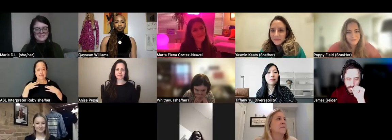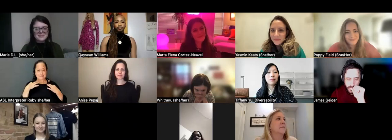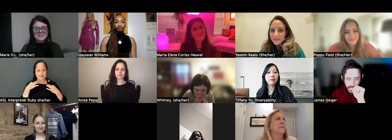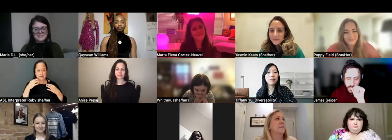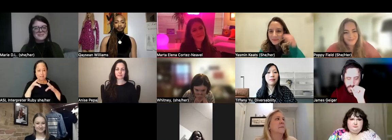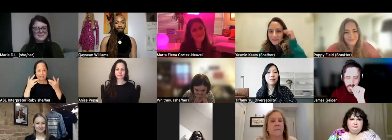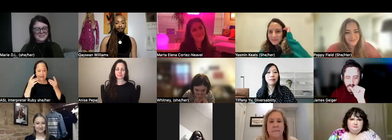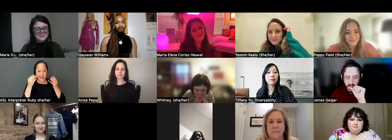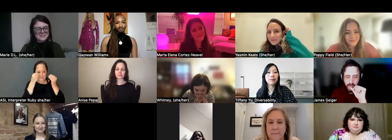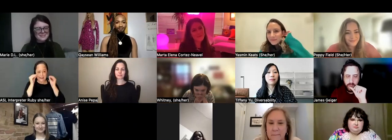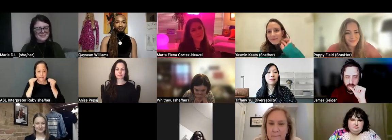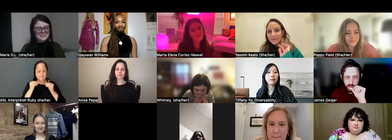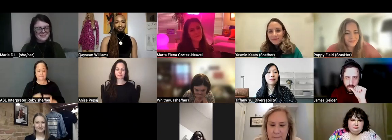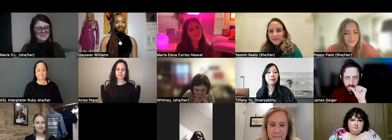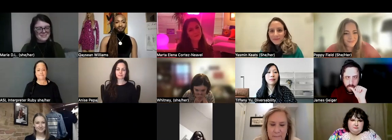on.